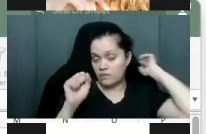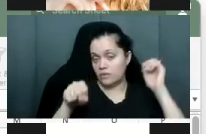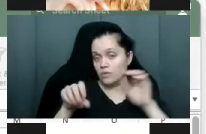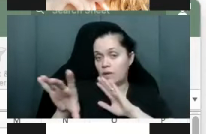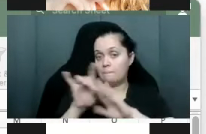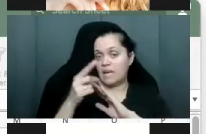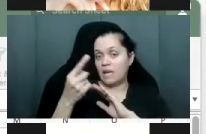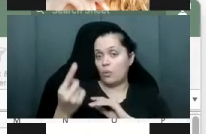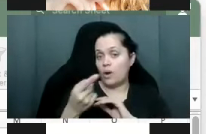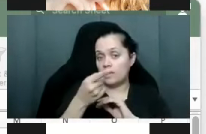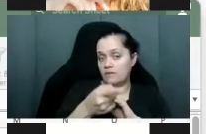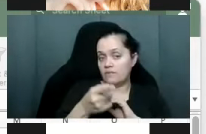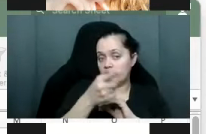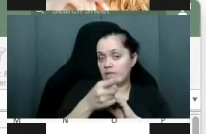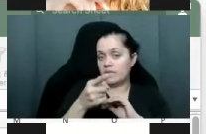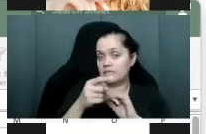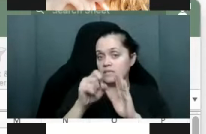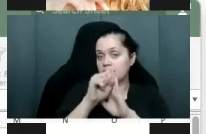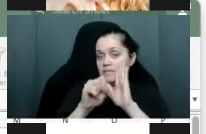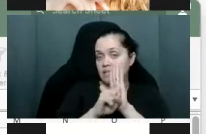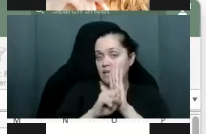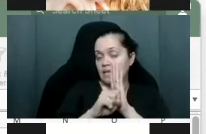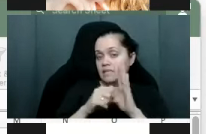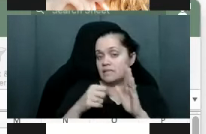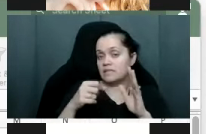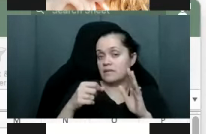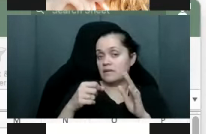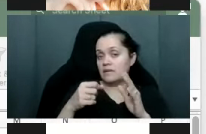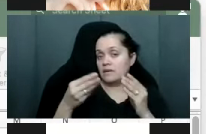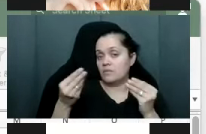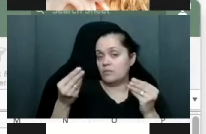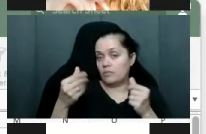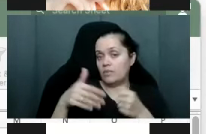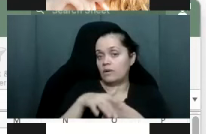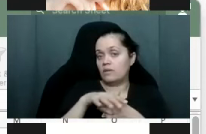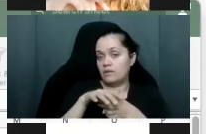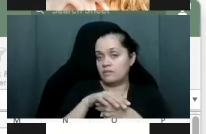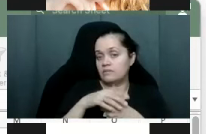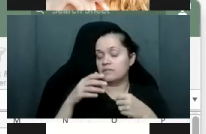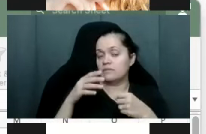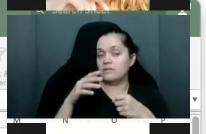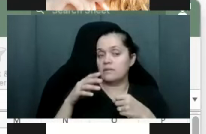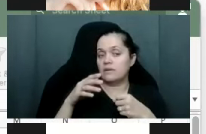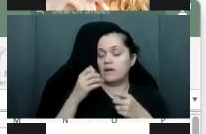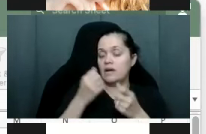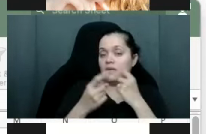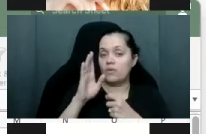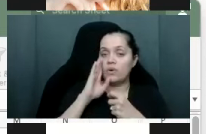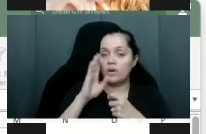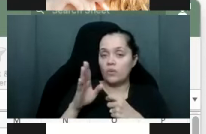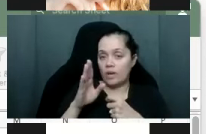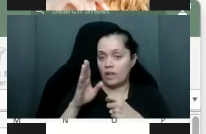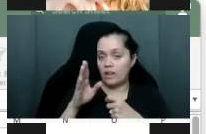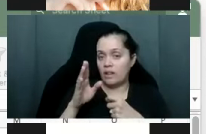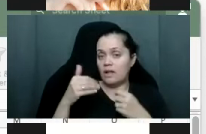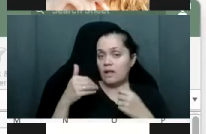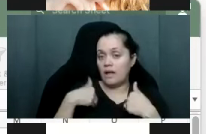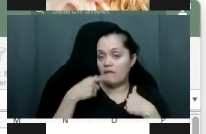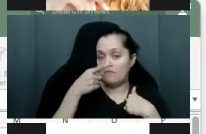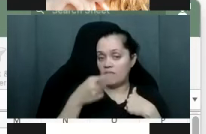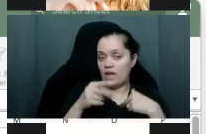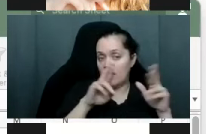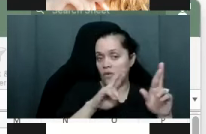of these states or provinces or territories. Everybody will have that